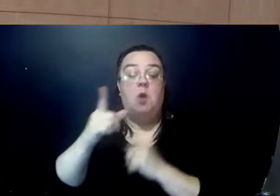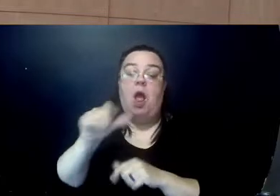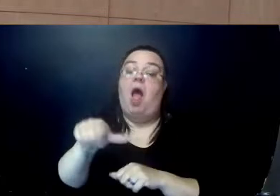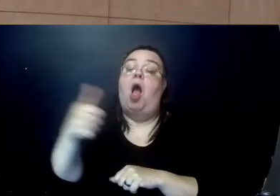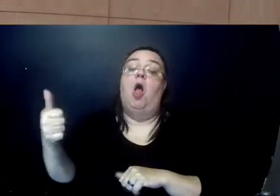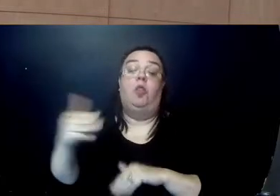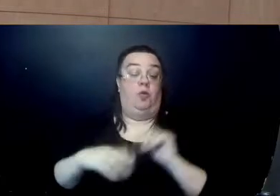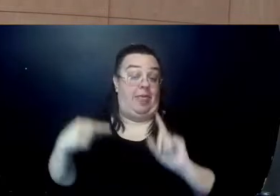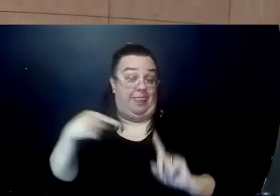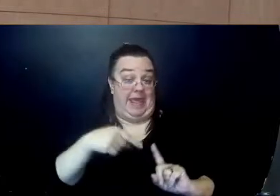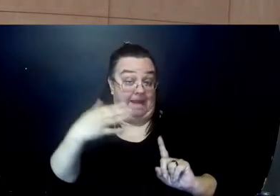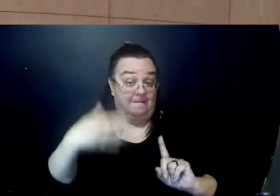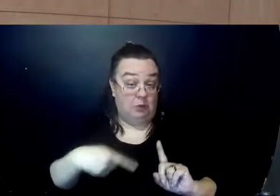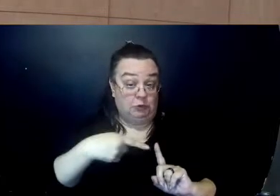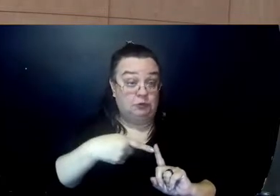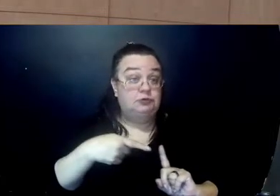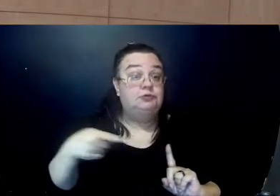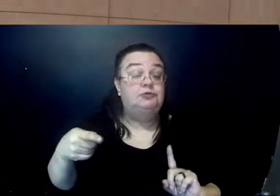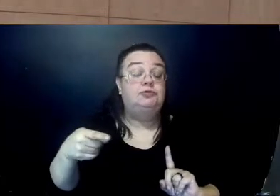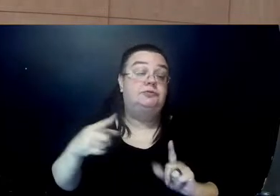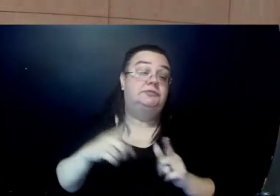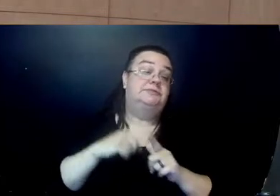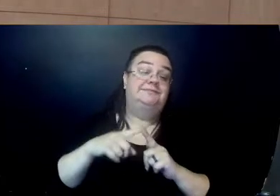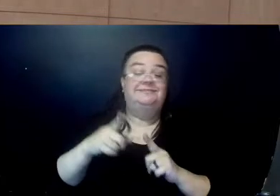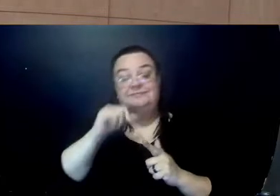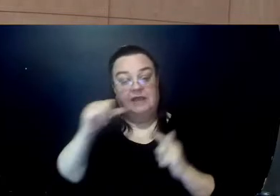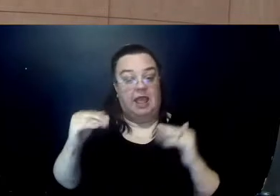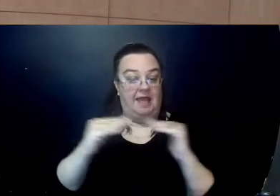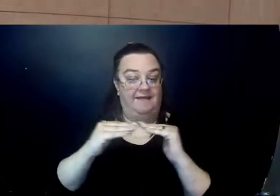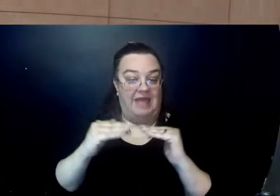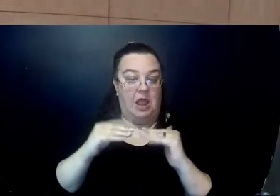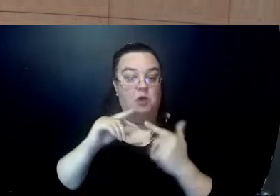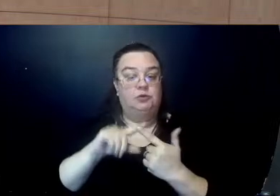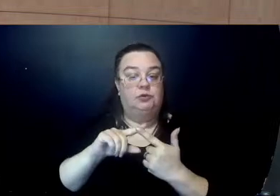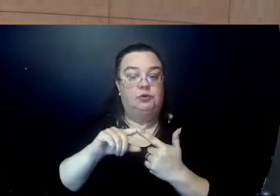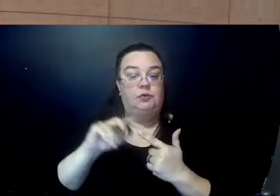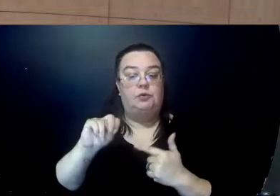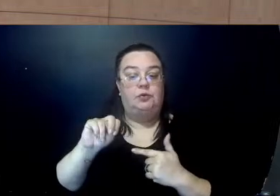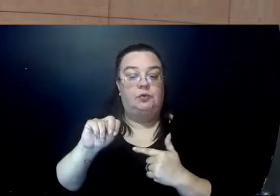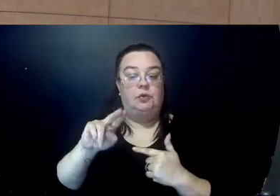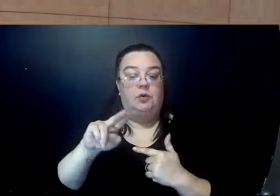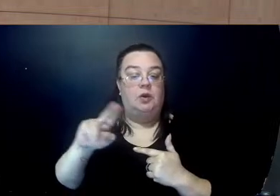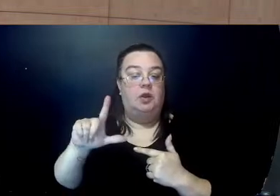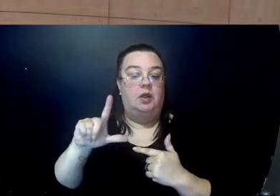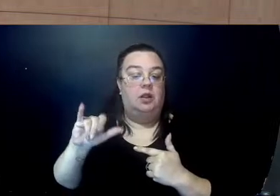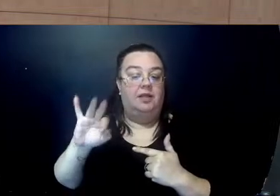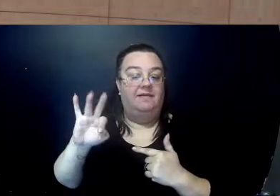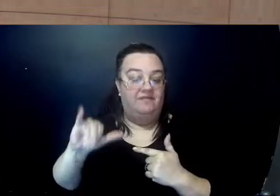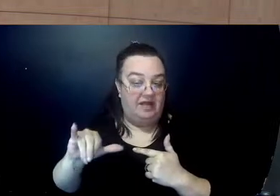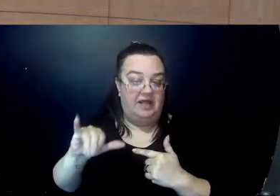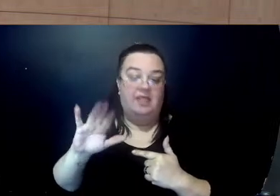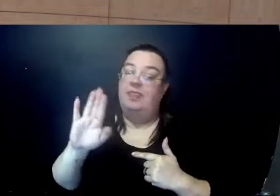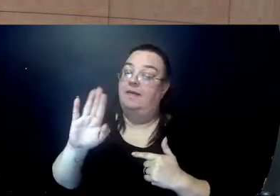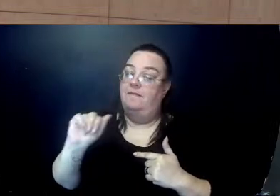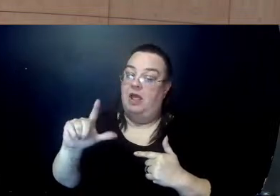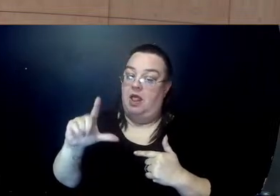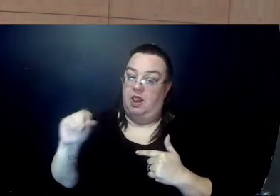okay, then it's not fair to neutralize or nullify the ballot,